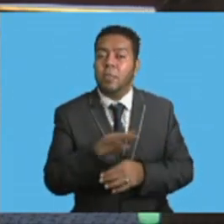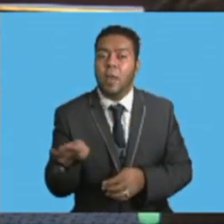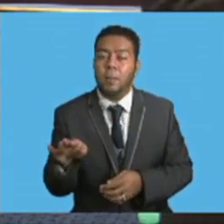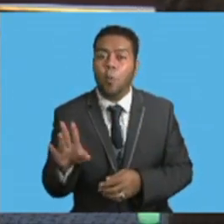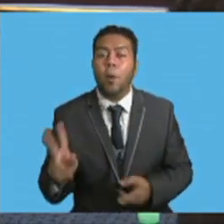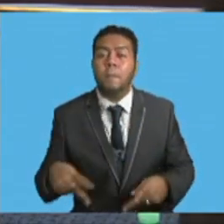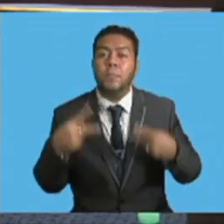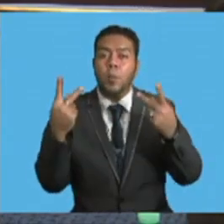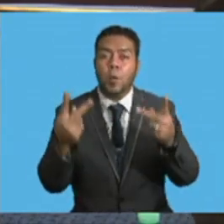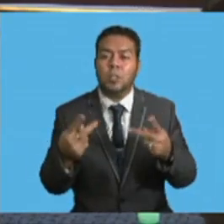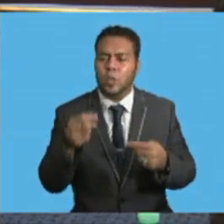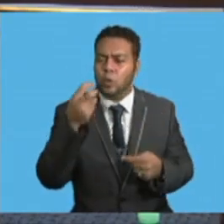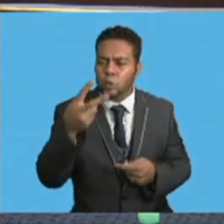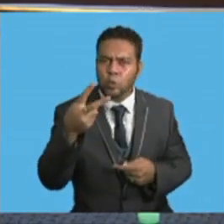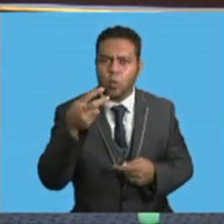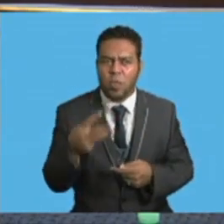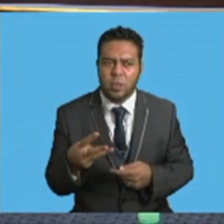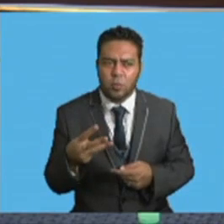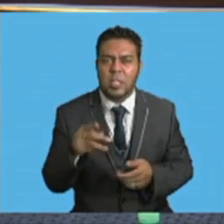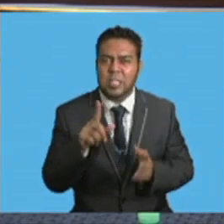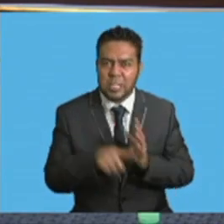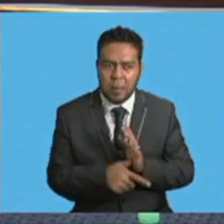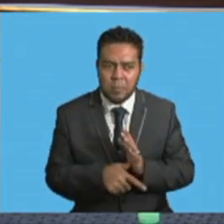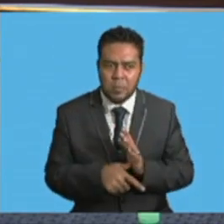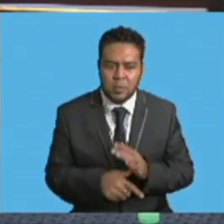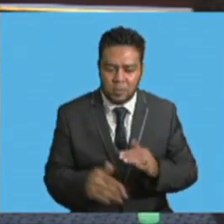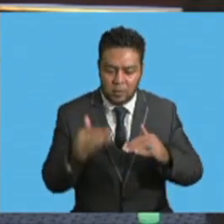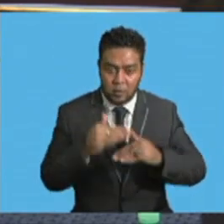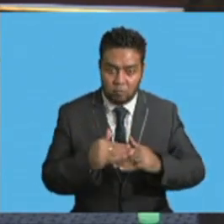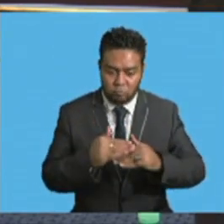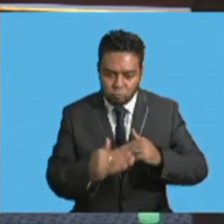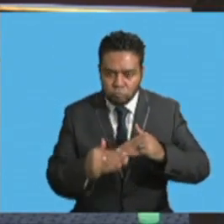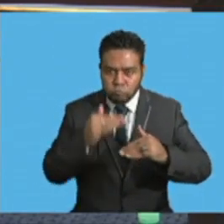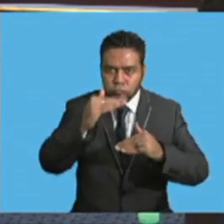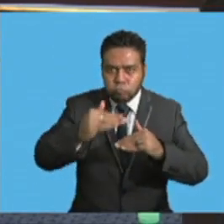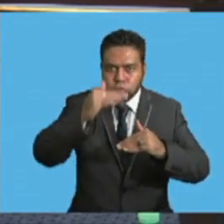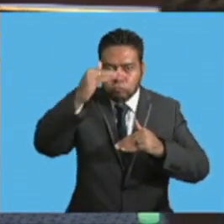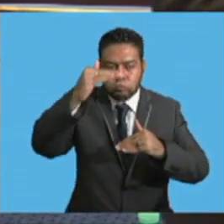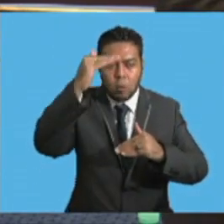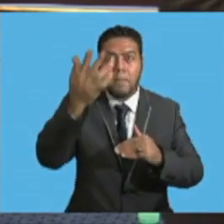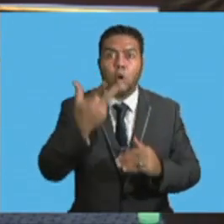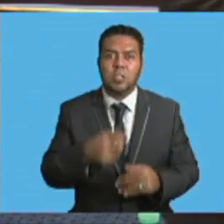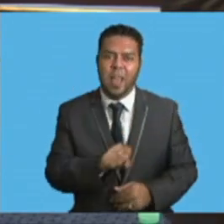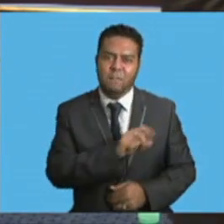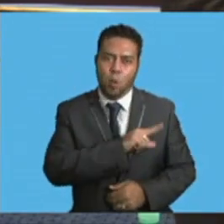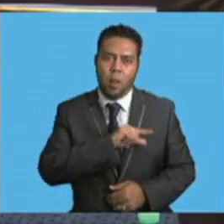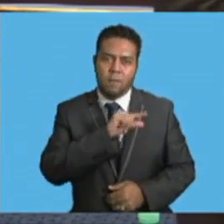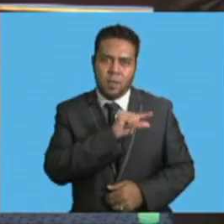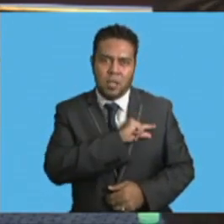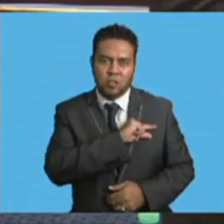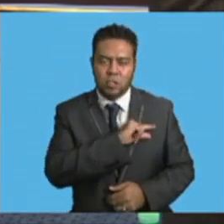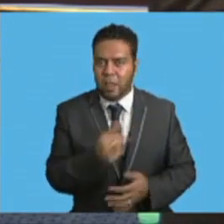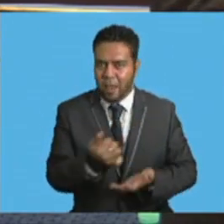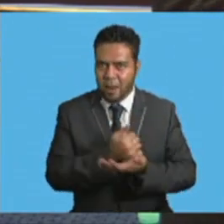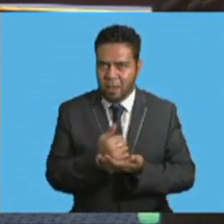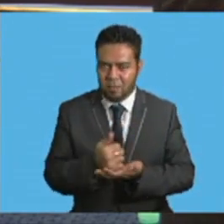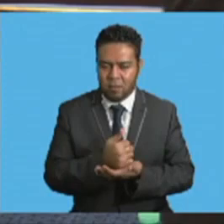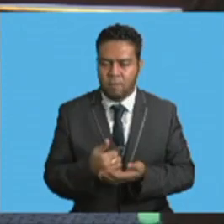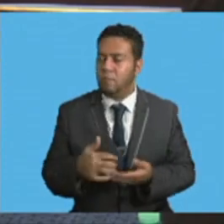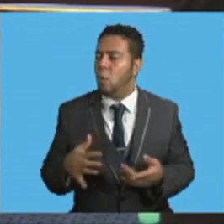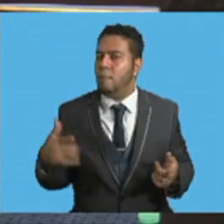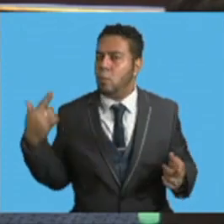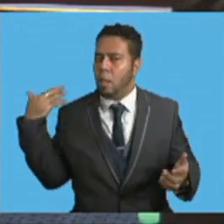were promoted 2 or 3 times above the levels that they were on because they had the apparent qualification and were acting for a very long